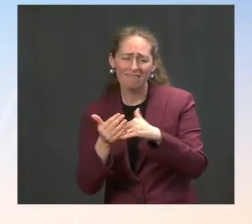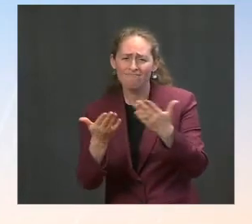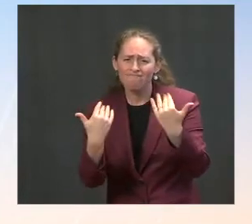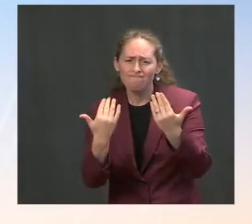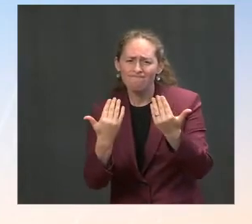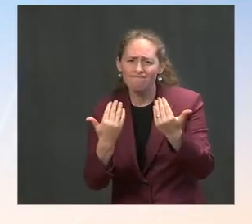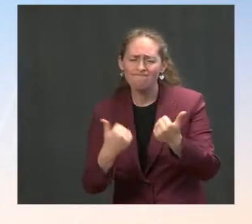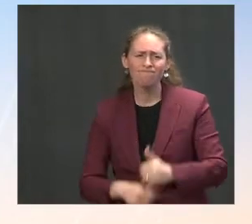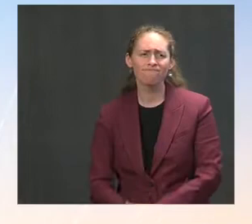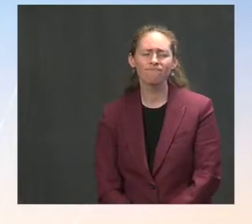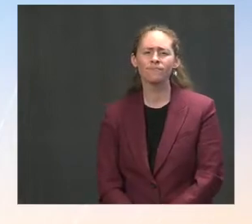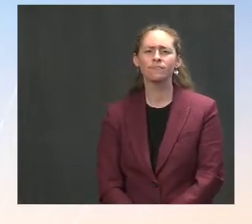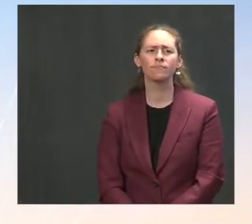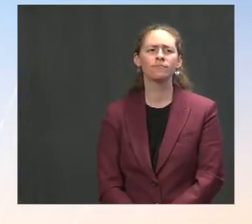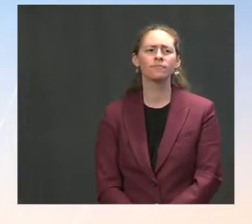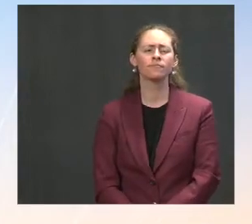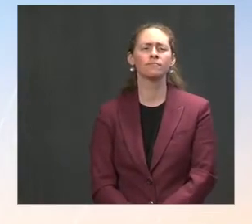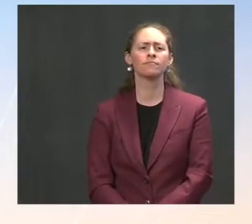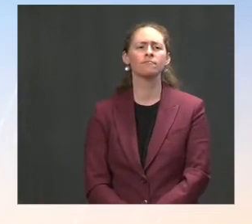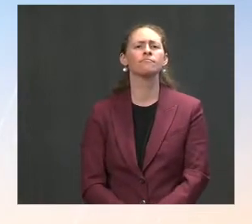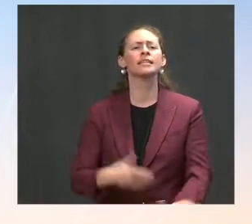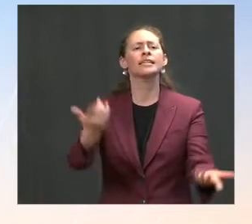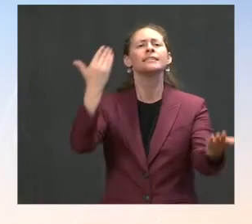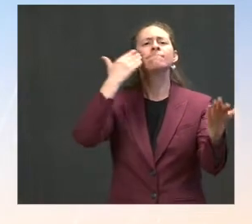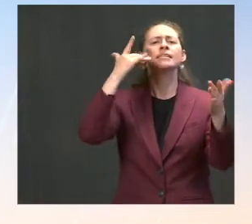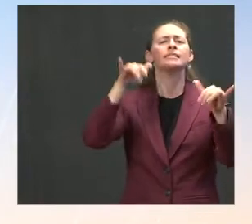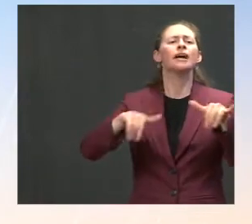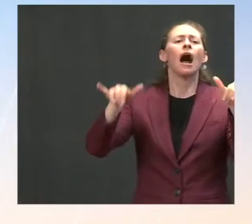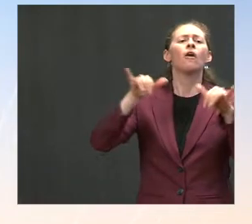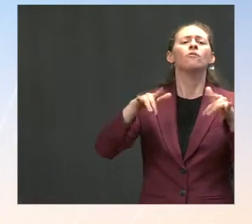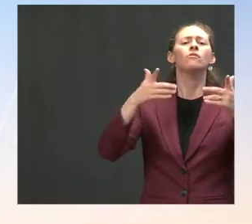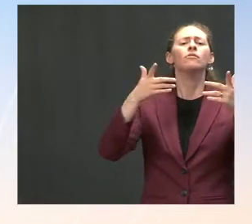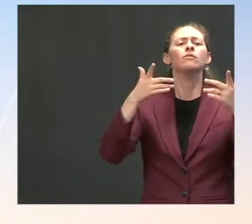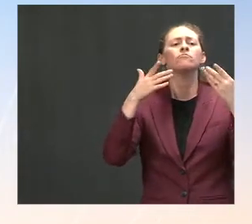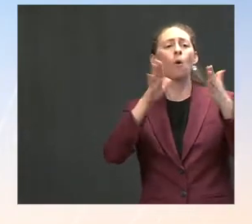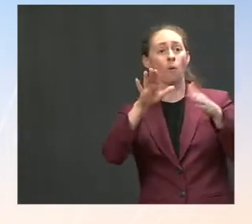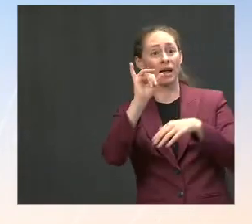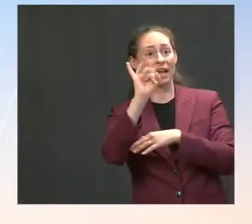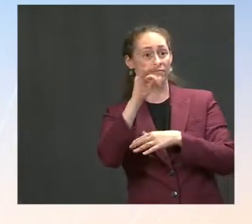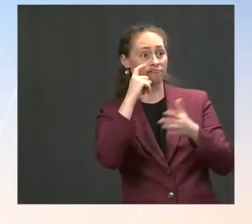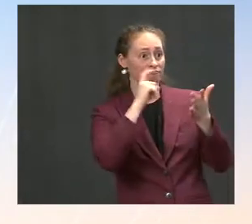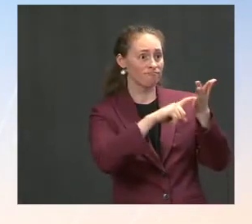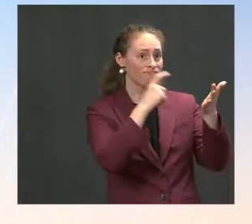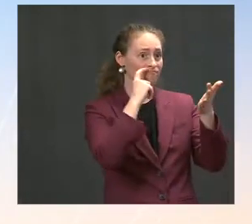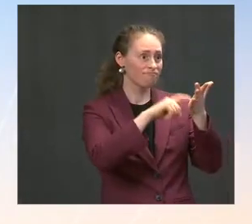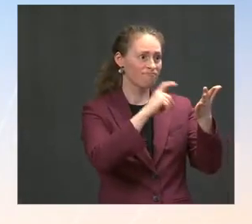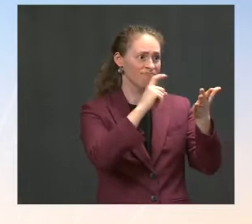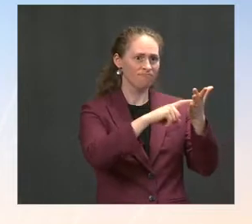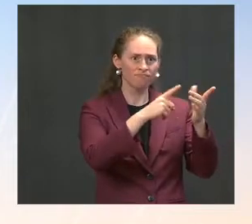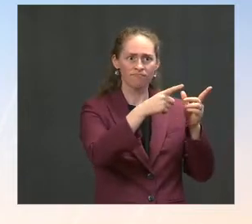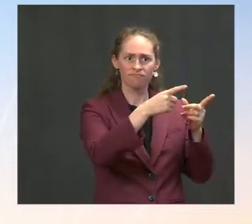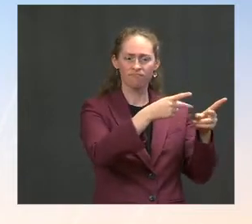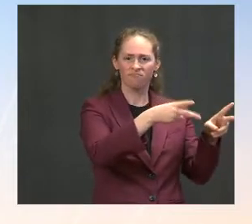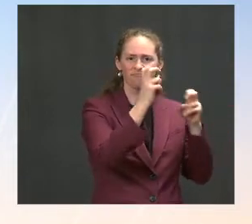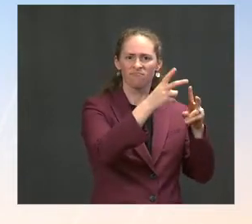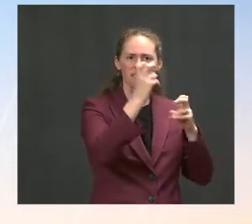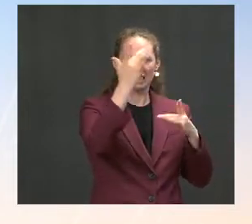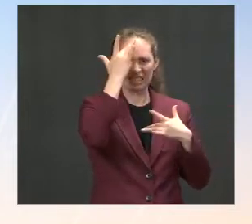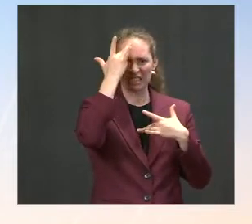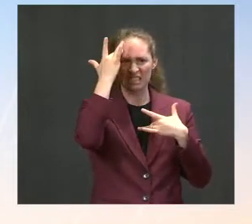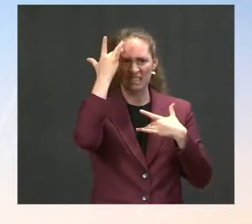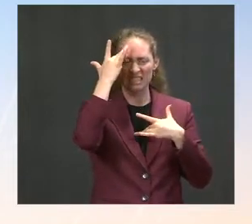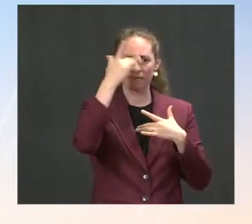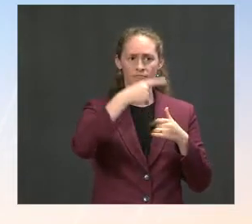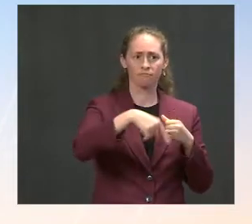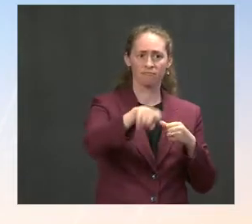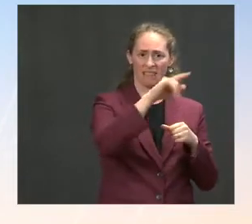for. Standard practice that people, if more people are getting sick in a certain area, that the people in that area